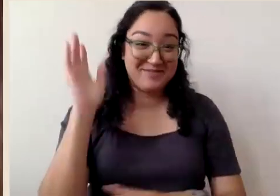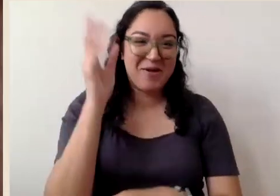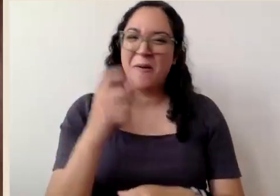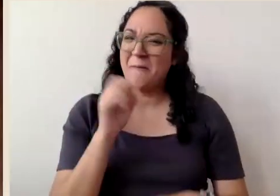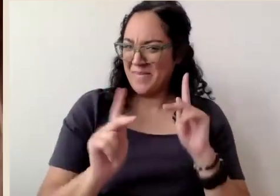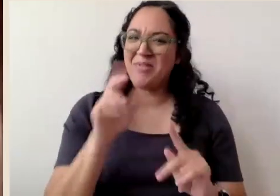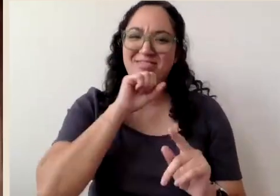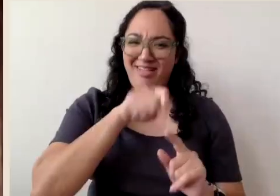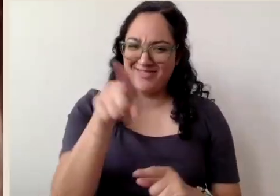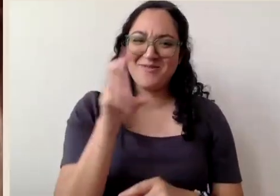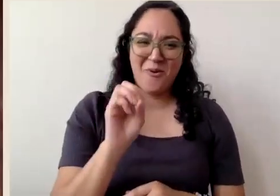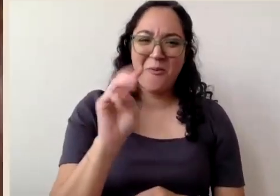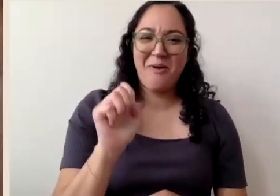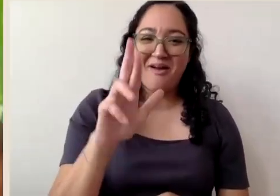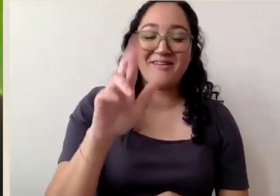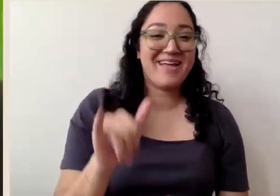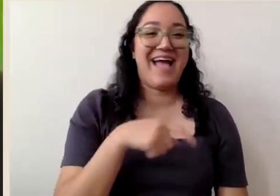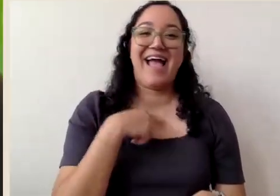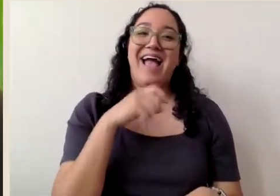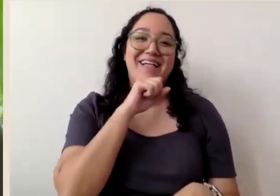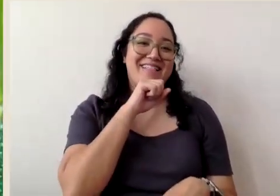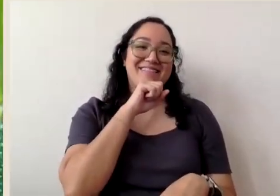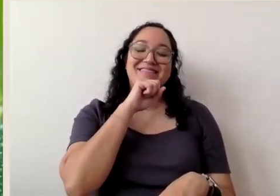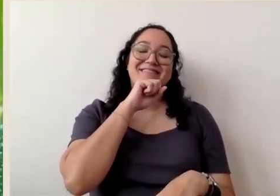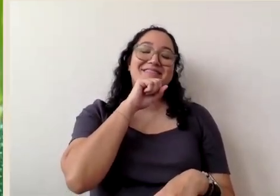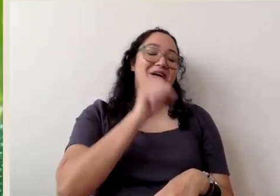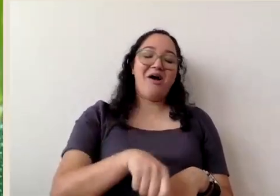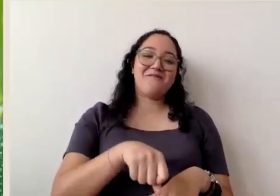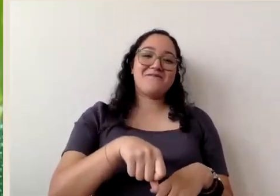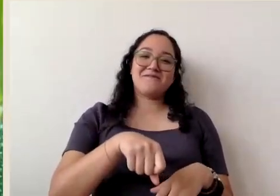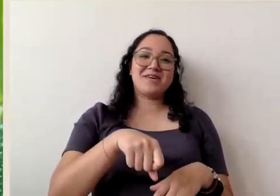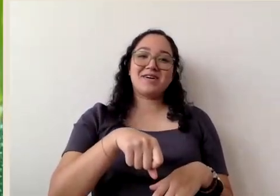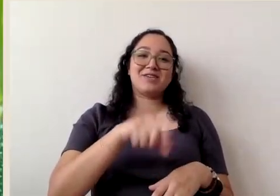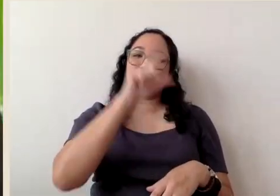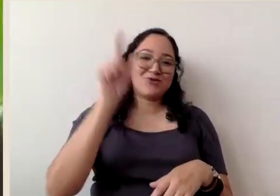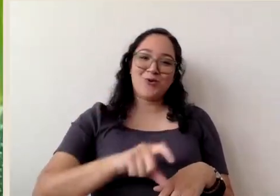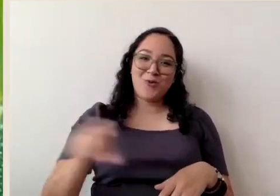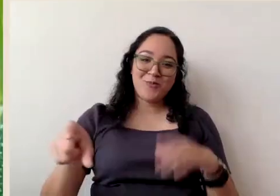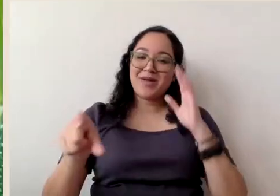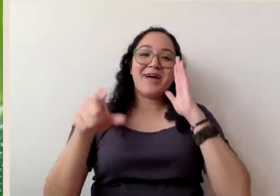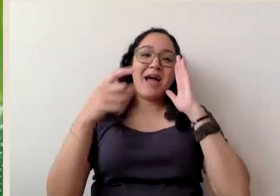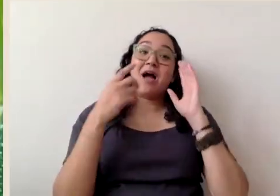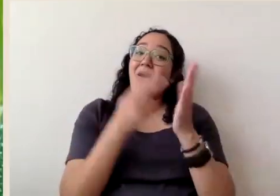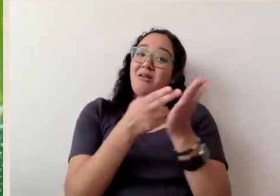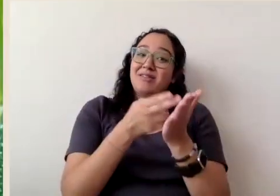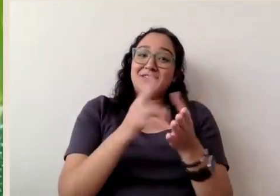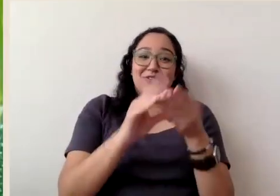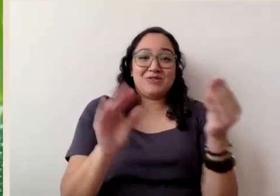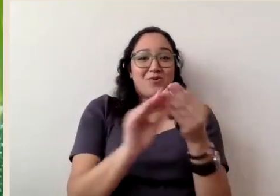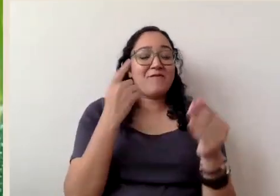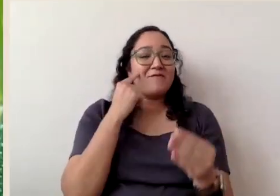loving you, Mari. And we're I so love this too. Like I love and I honestly that story I'll say in terms of